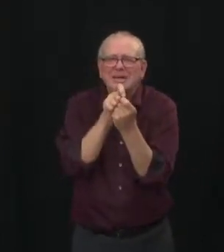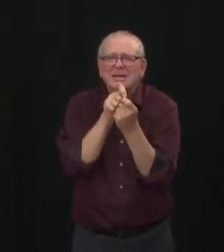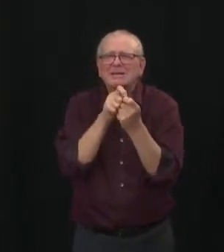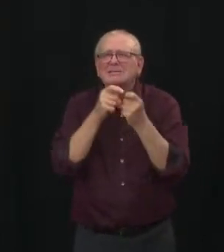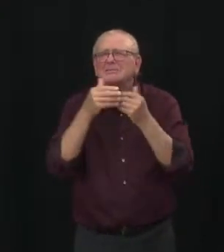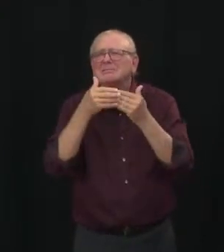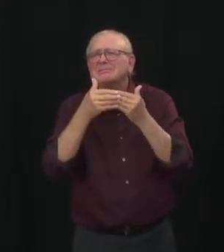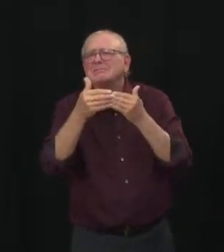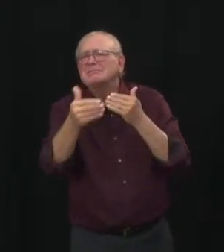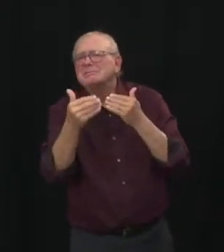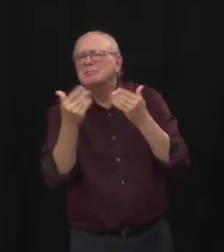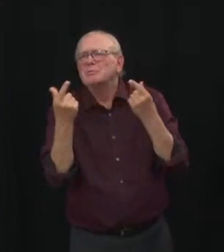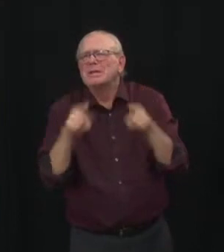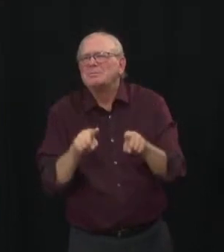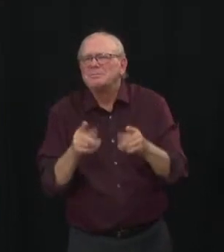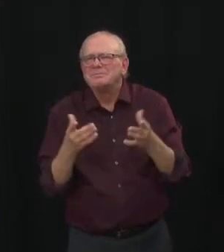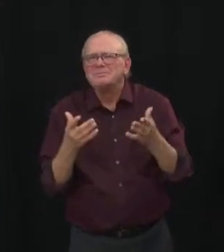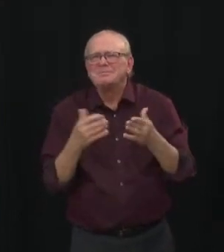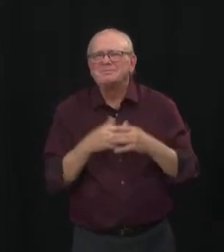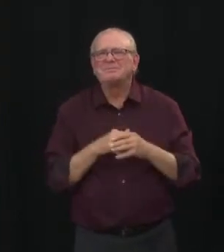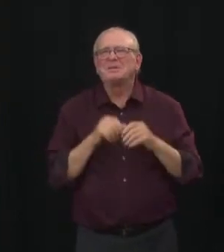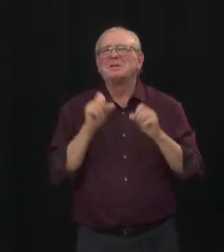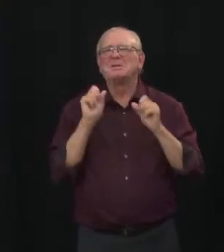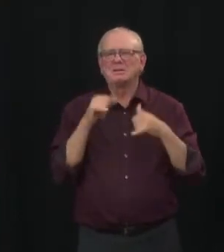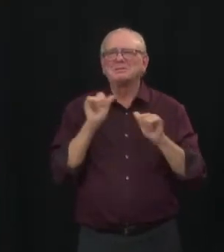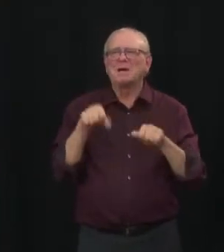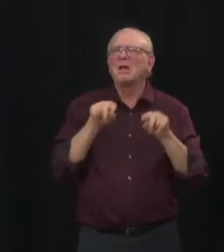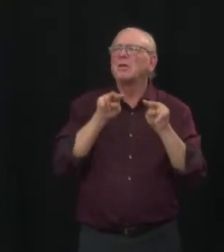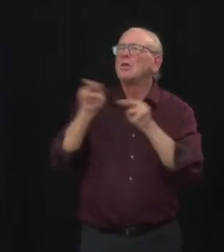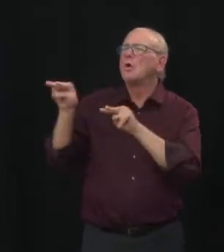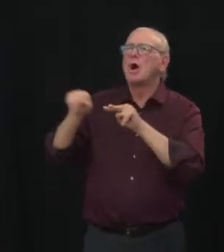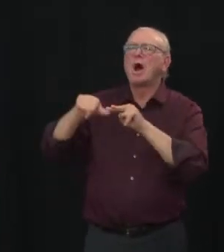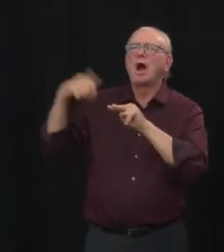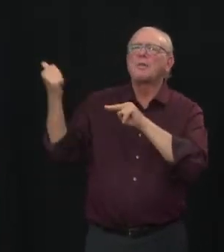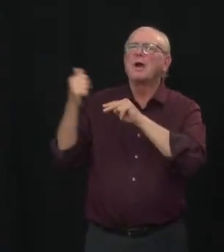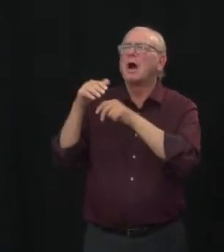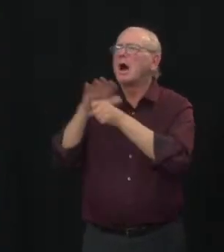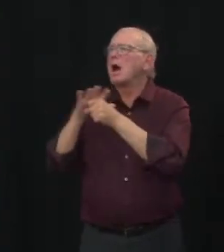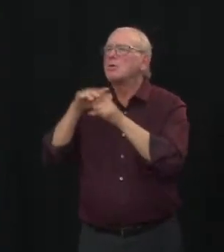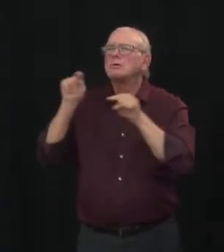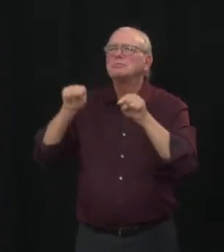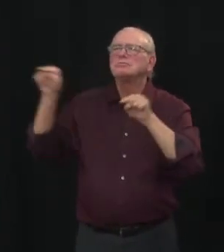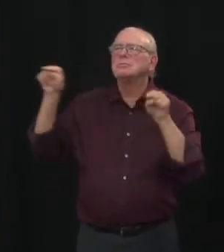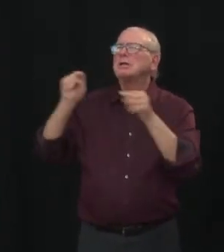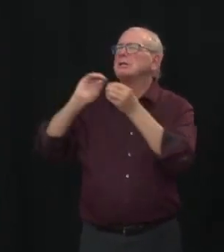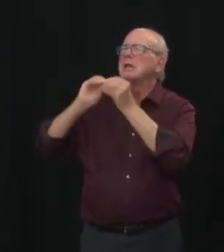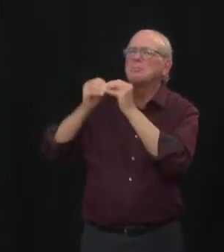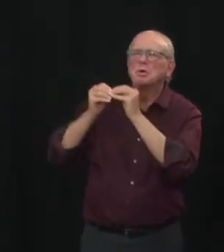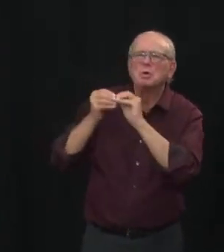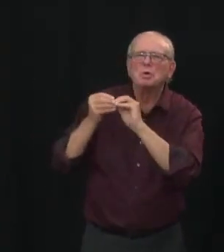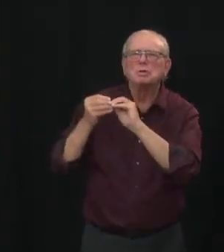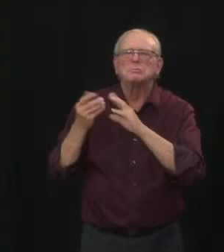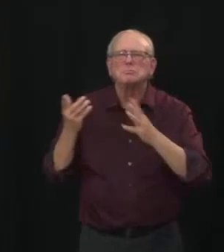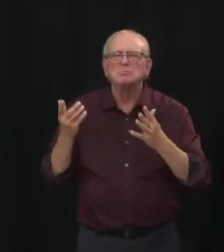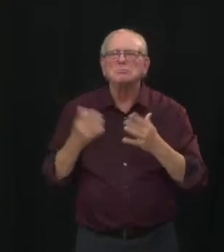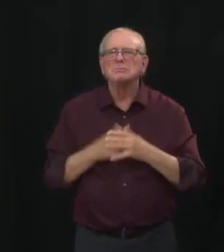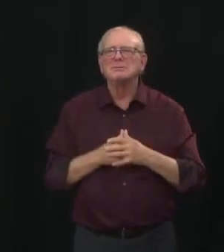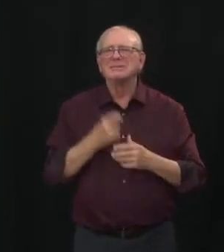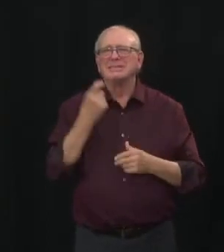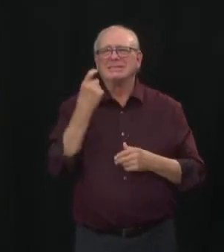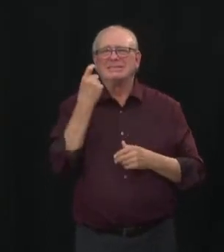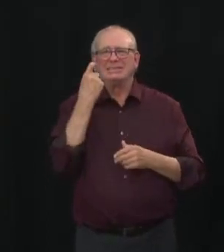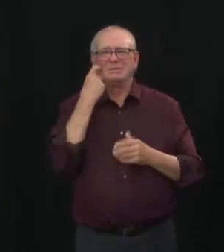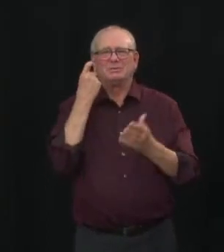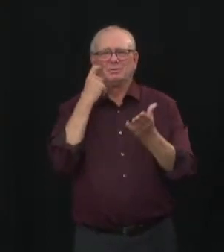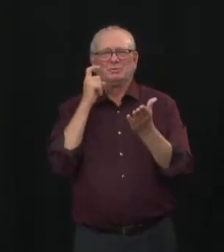It's clear that we have seen a rise in transmission. We've also seen that our positivity rates have plateaued a bit